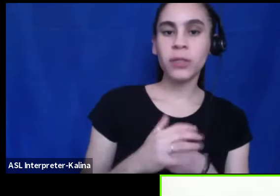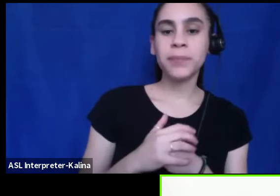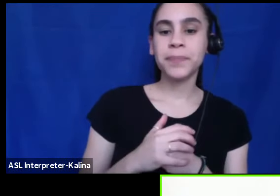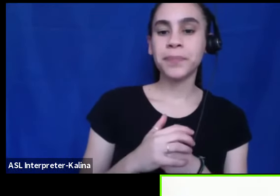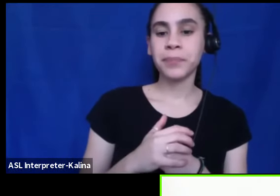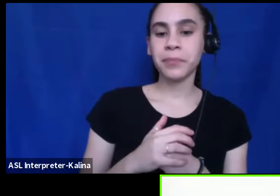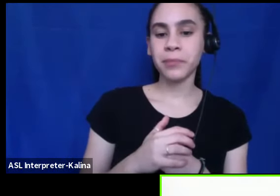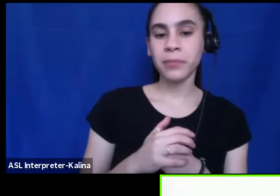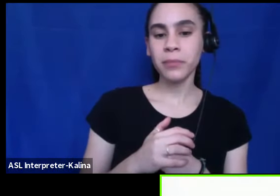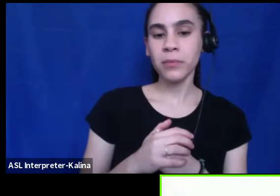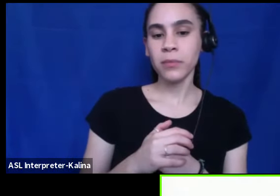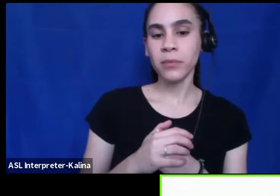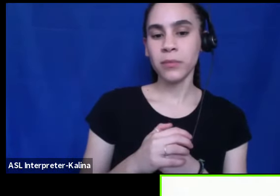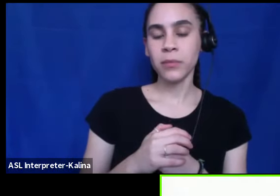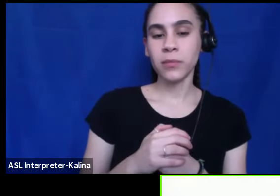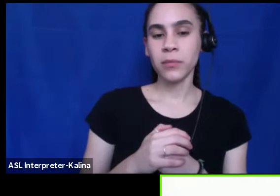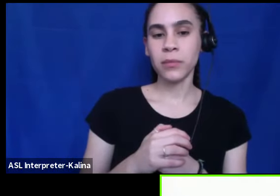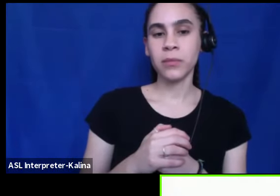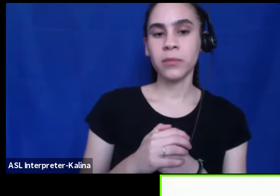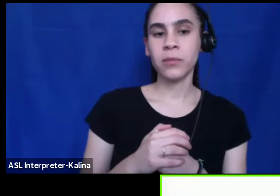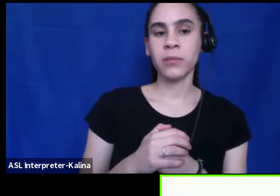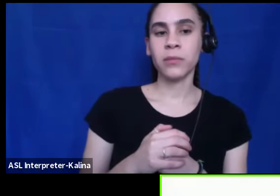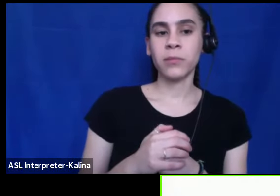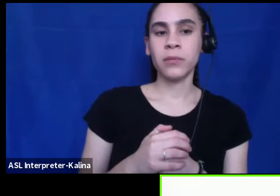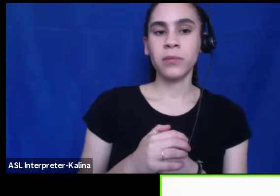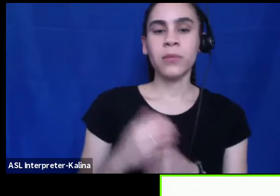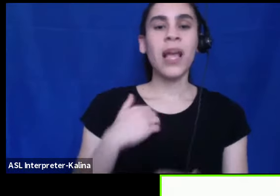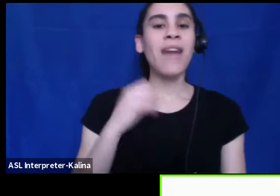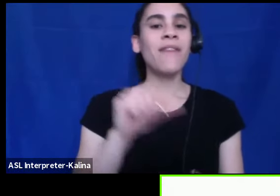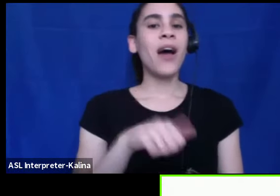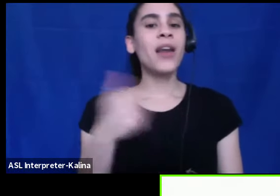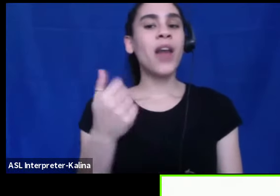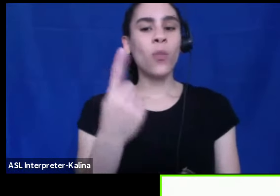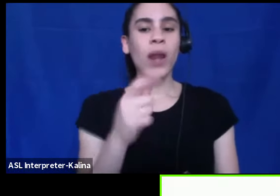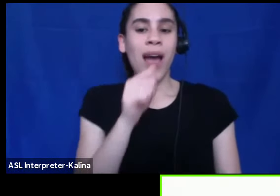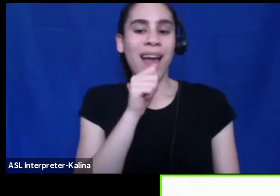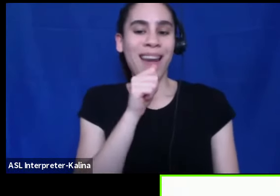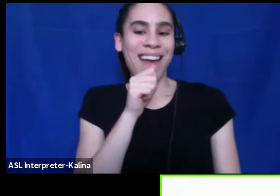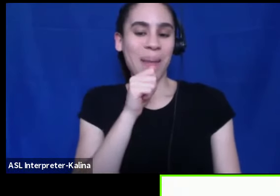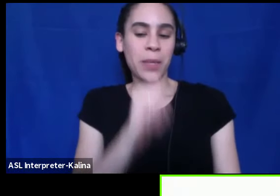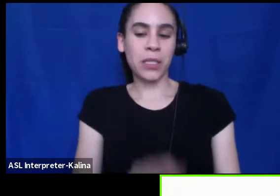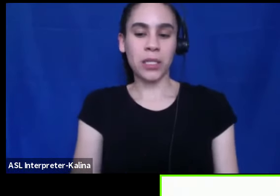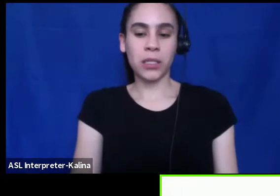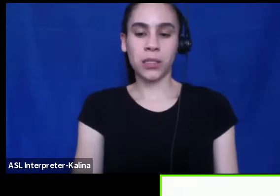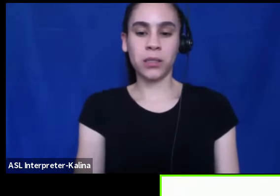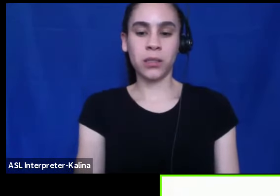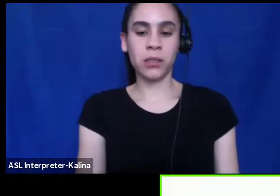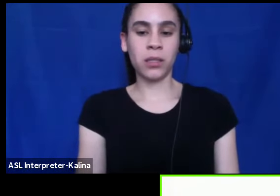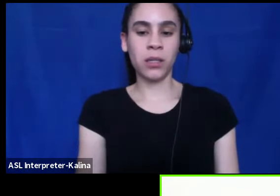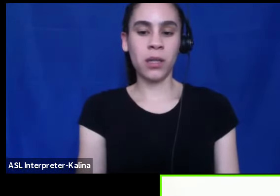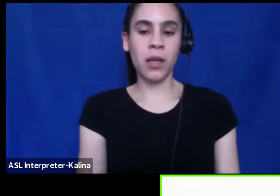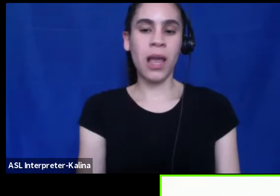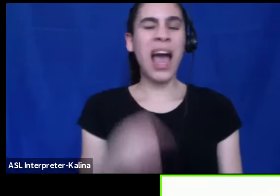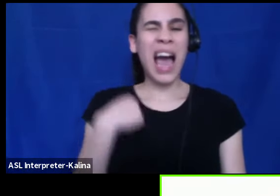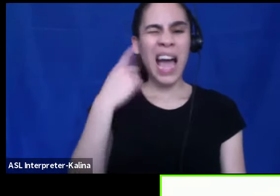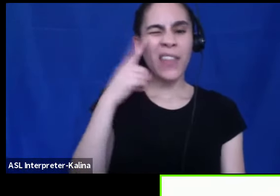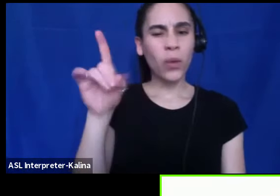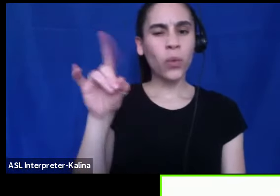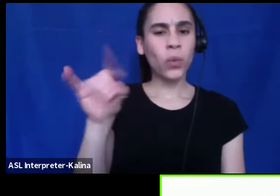There's another one from an anonymous who asks, and I think you kind of addressed this, so it may just